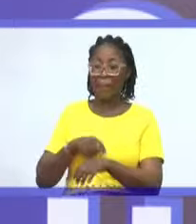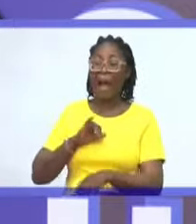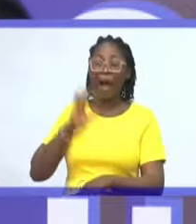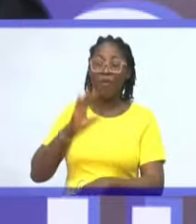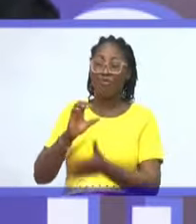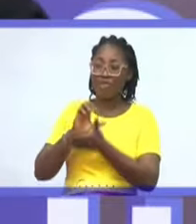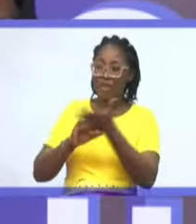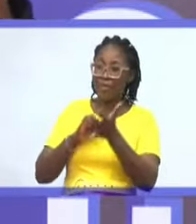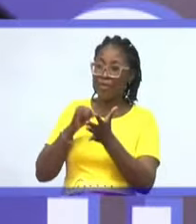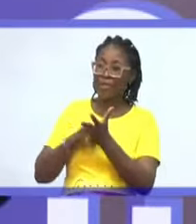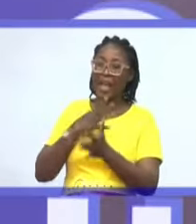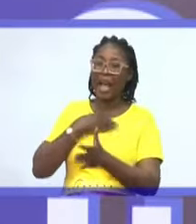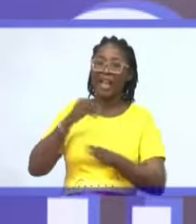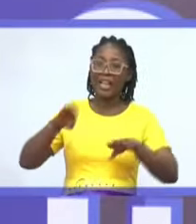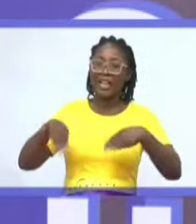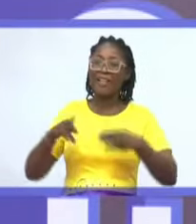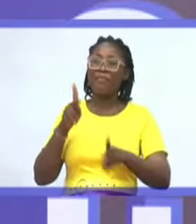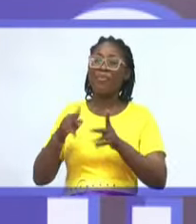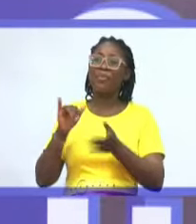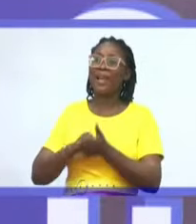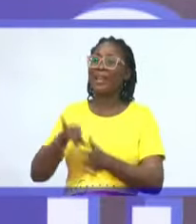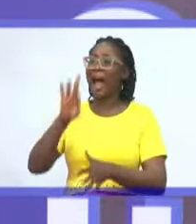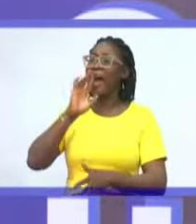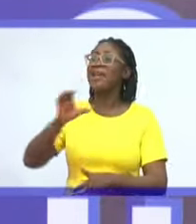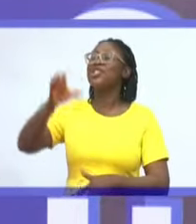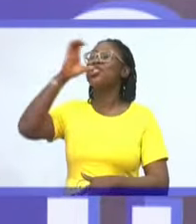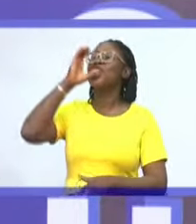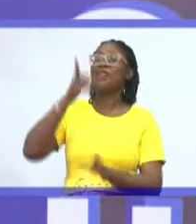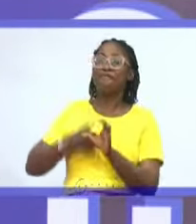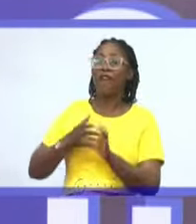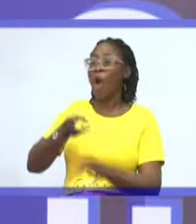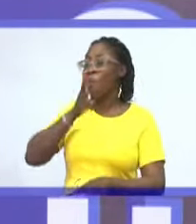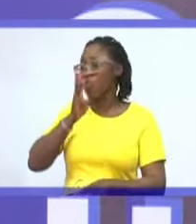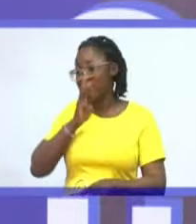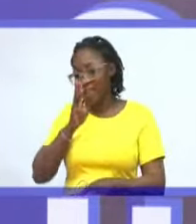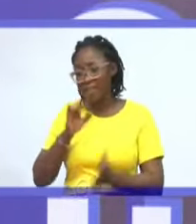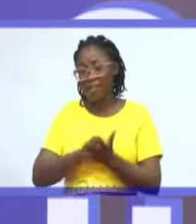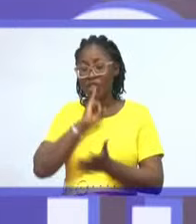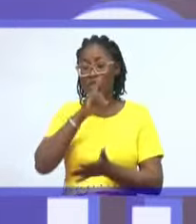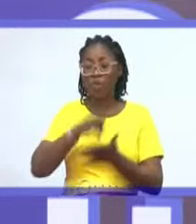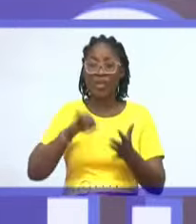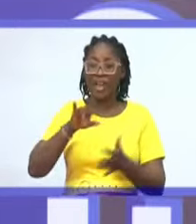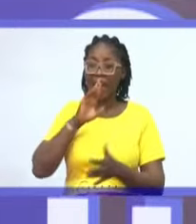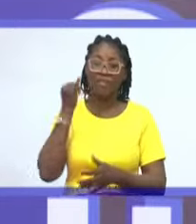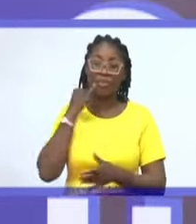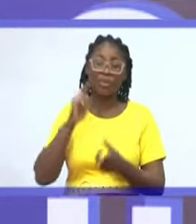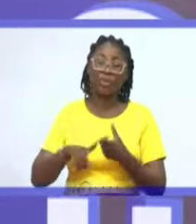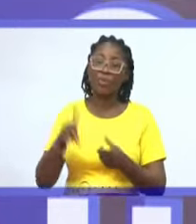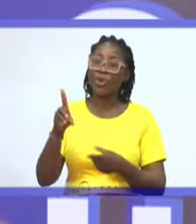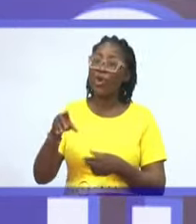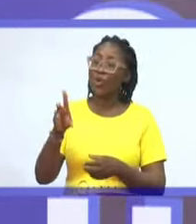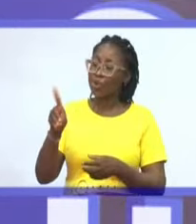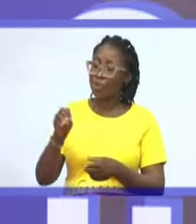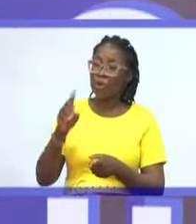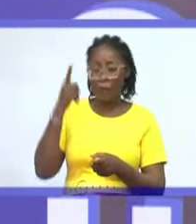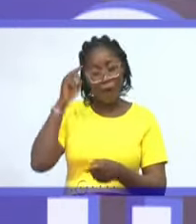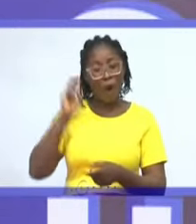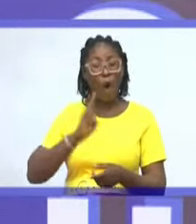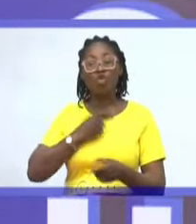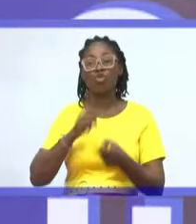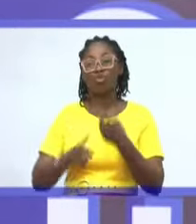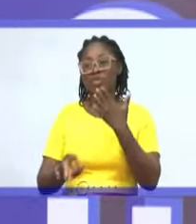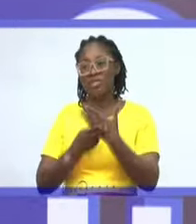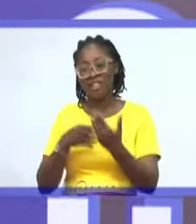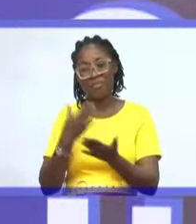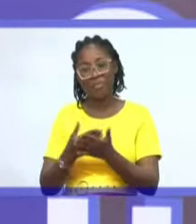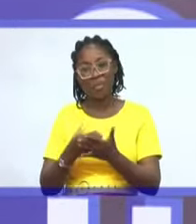and give those people who are drinking it water, because that's what they're supposed to drink, so we can save the money. Two, we will